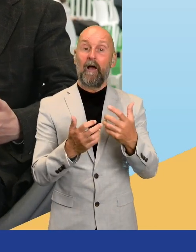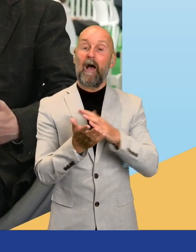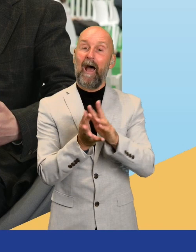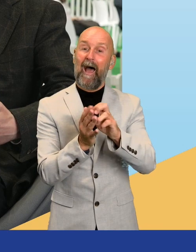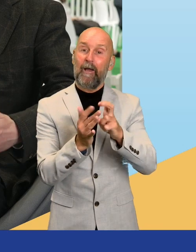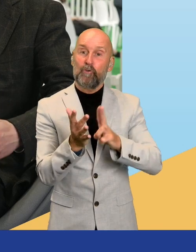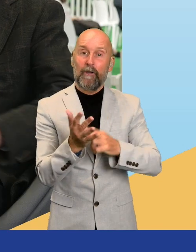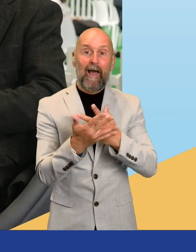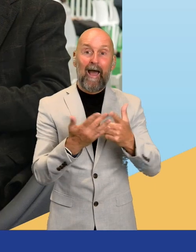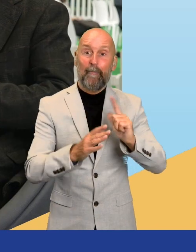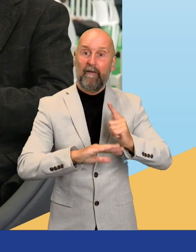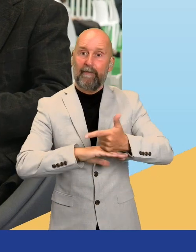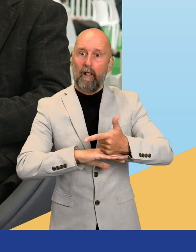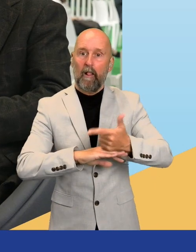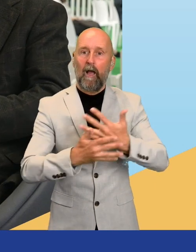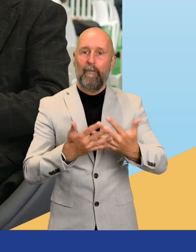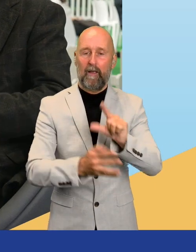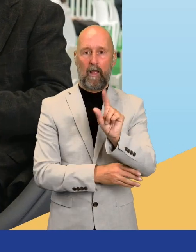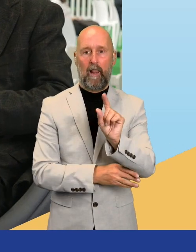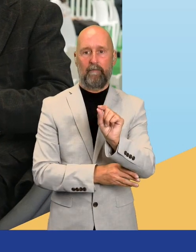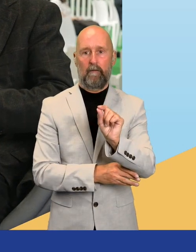hydrogen currently in the UK at the moment. Okay. So all the time